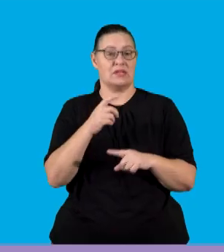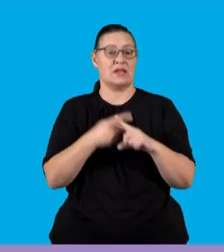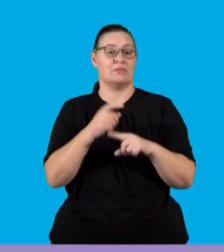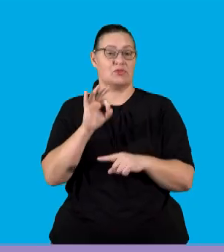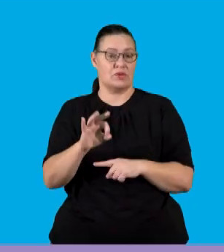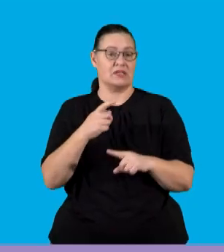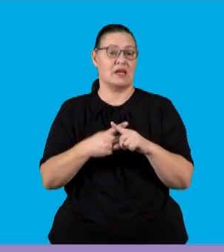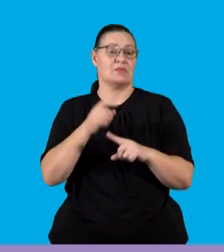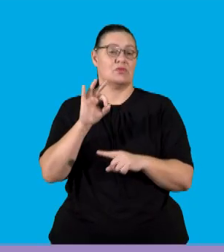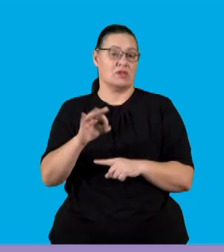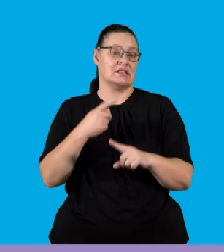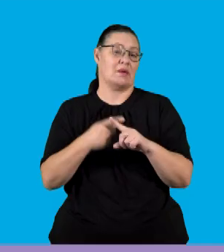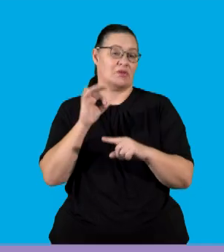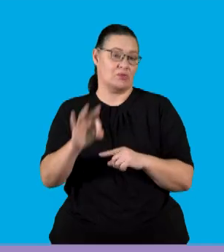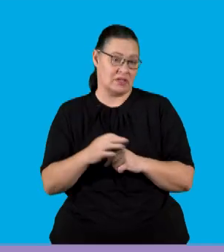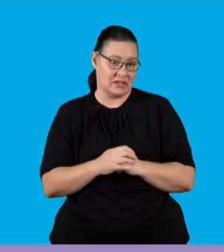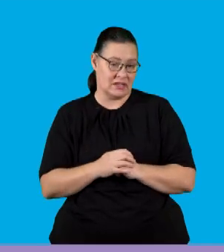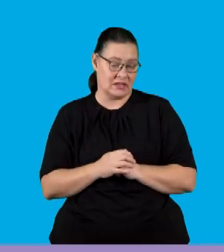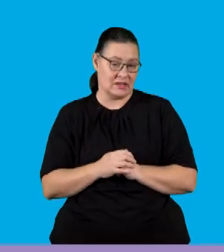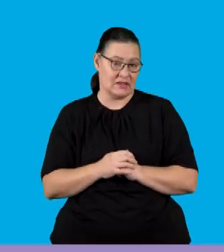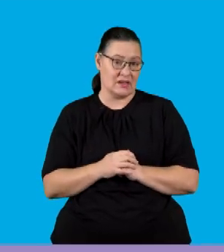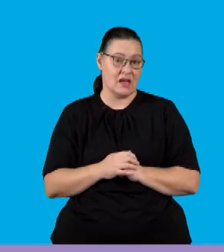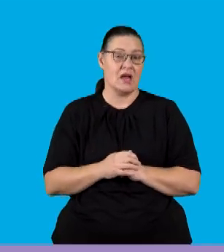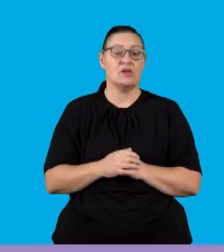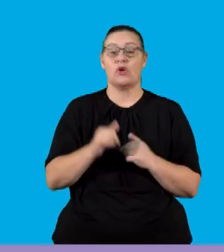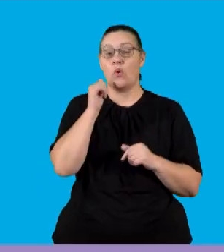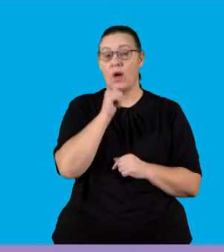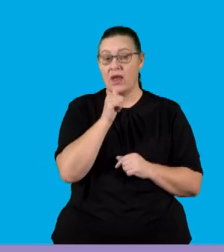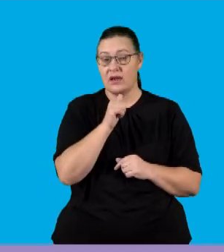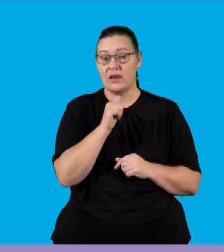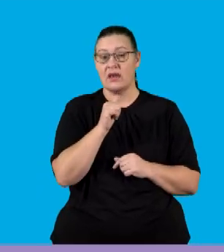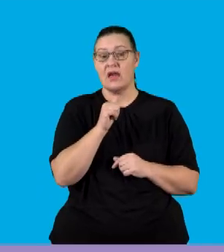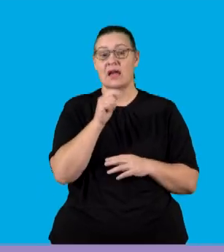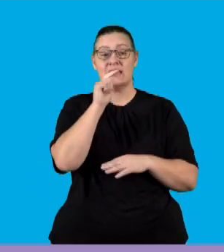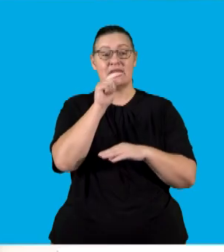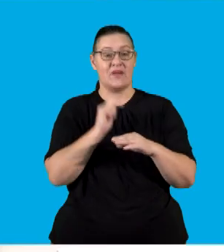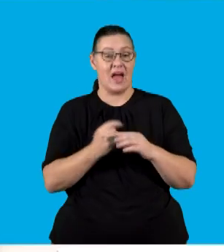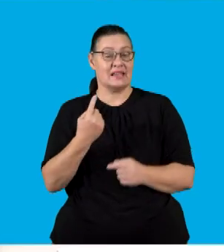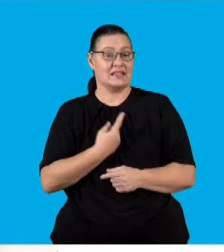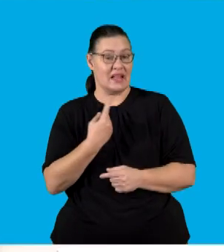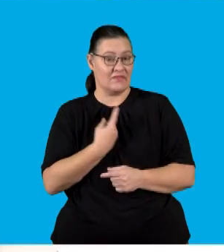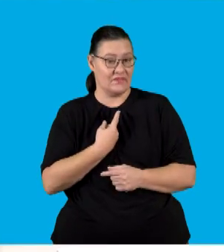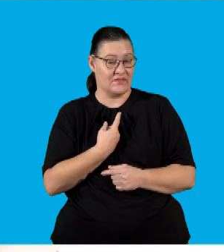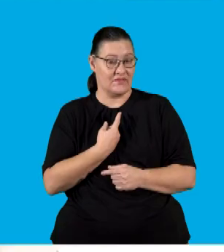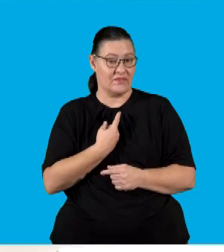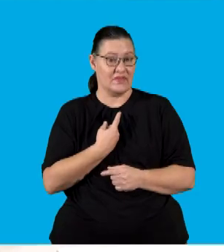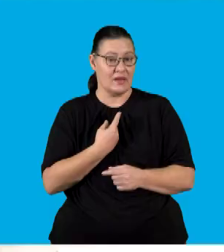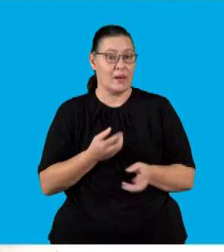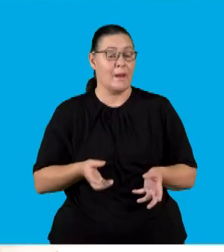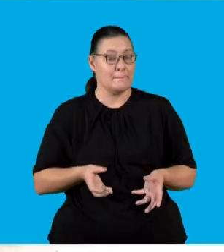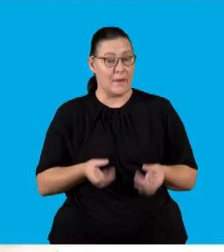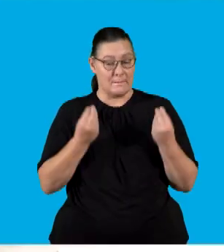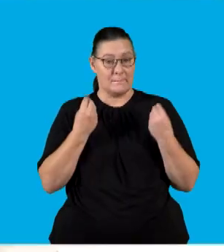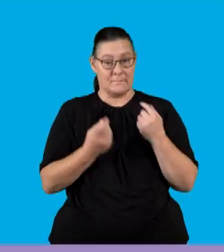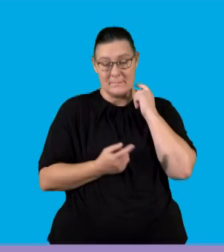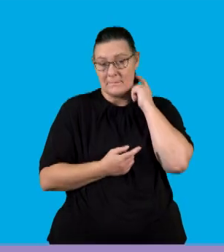itself 4 times. Now remember, when we are dividing a number by itself, it will give us 1.